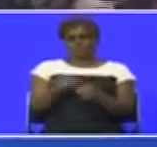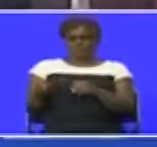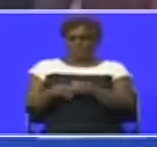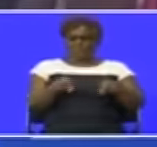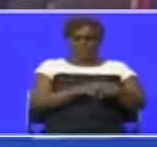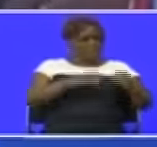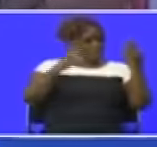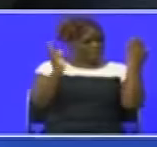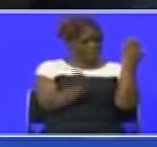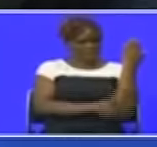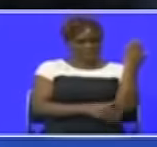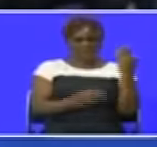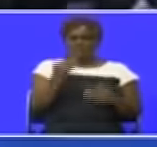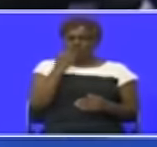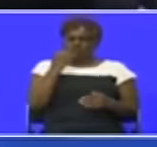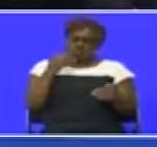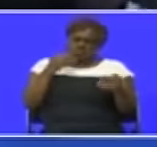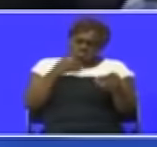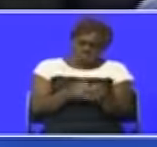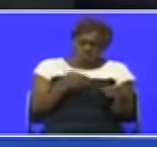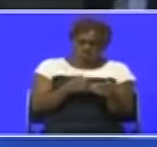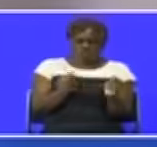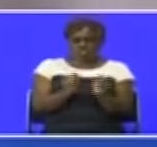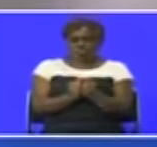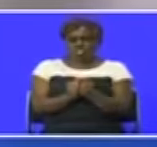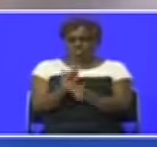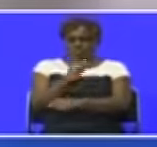food items are as close as neighbors here.